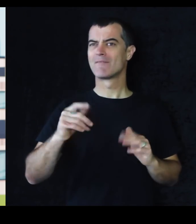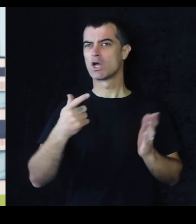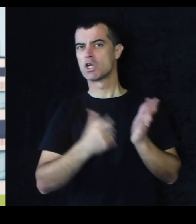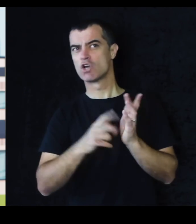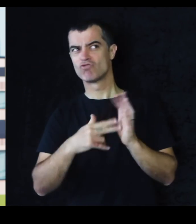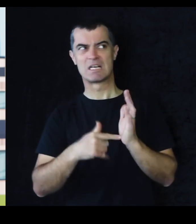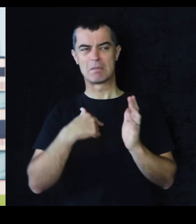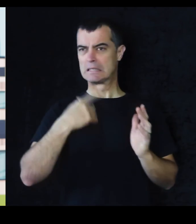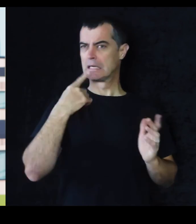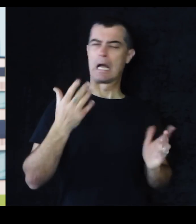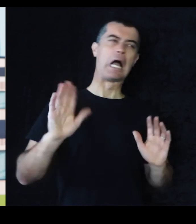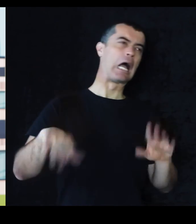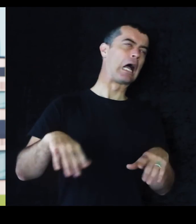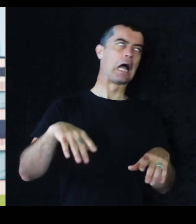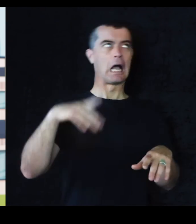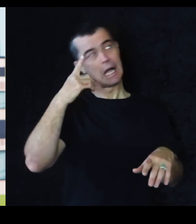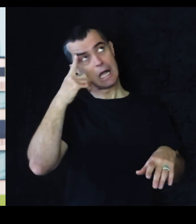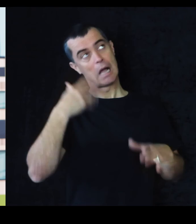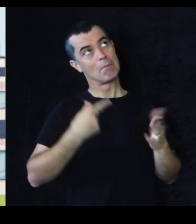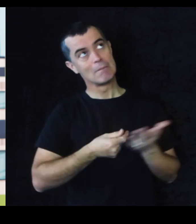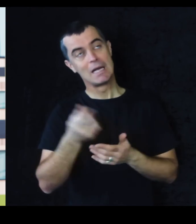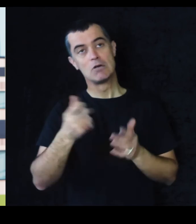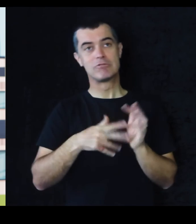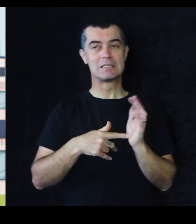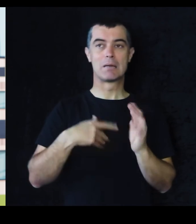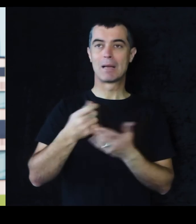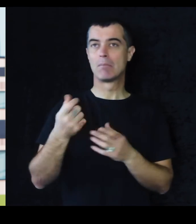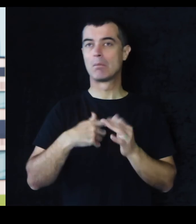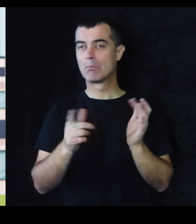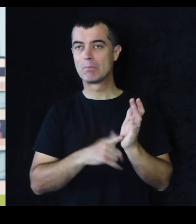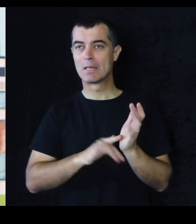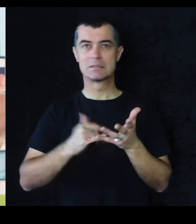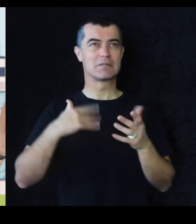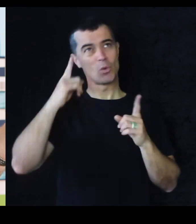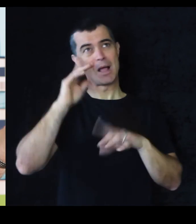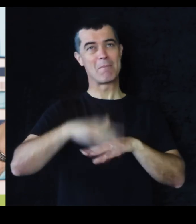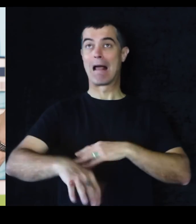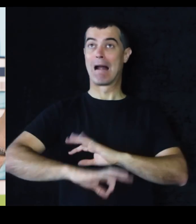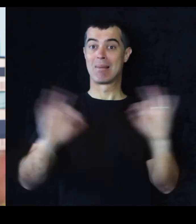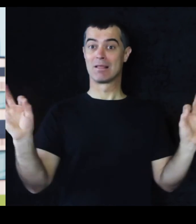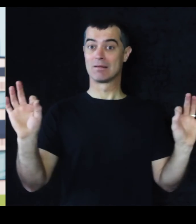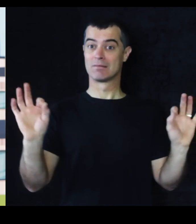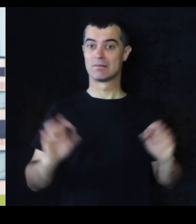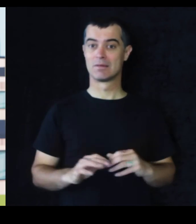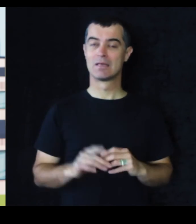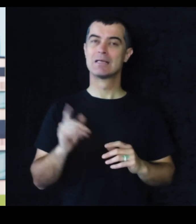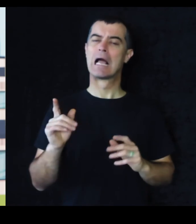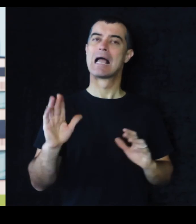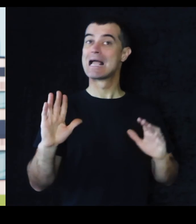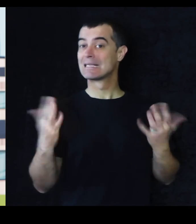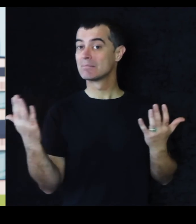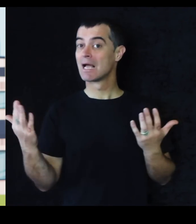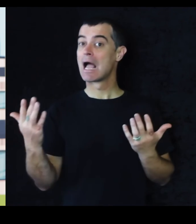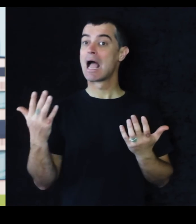rent and me saying, oh, crikey, how am I going to pay this? How am I going to pay my bills? I don't have to worry about anything